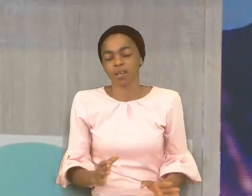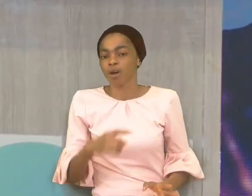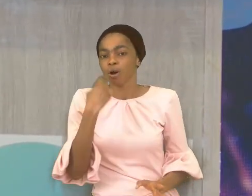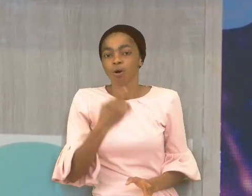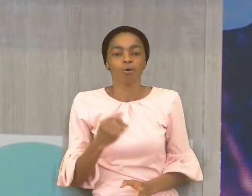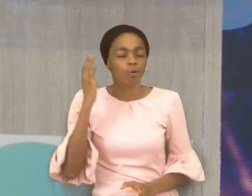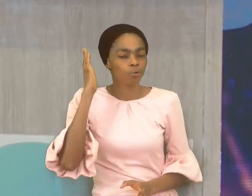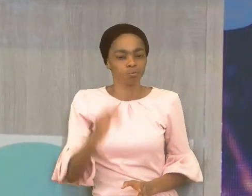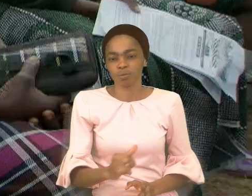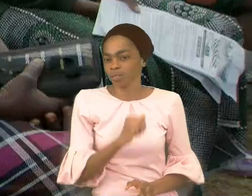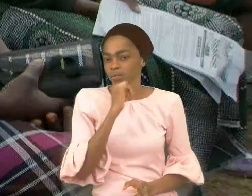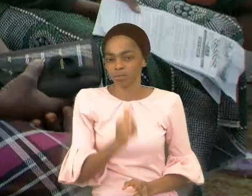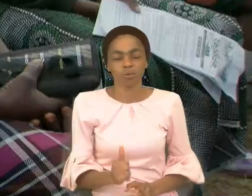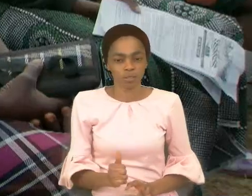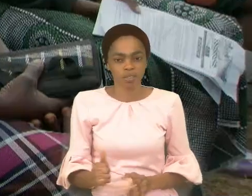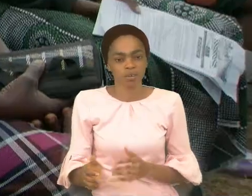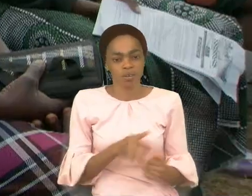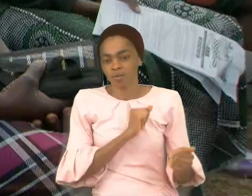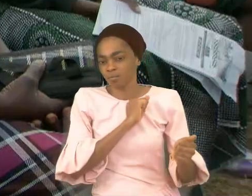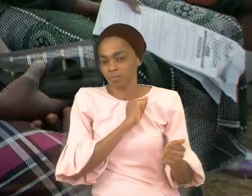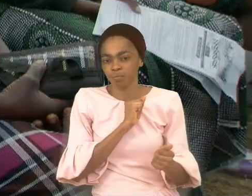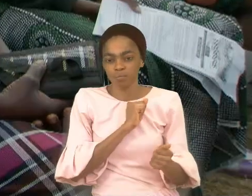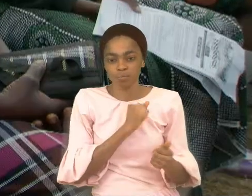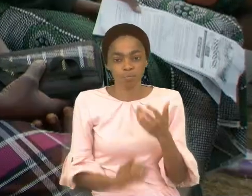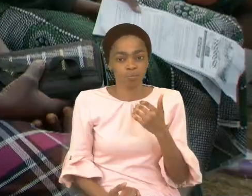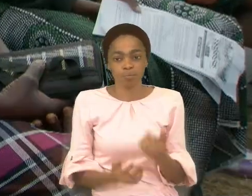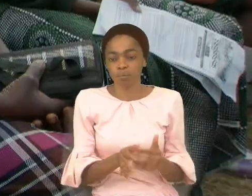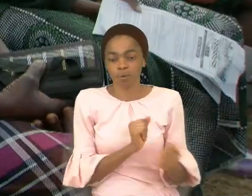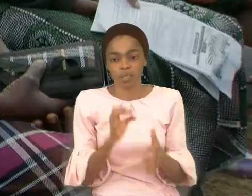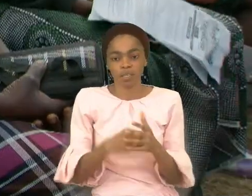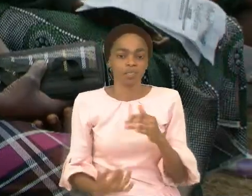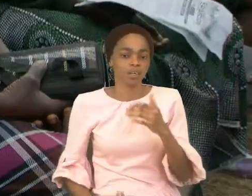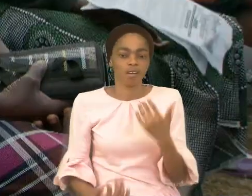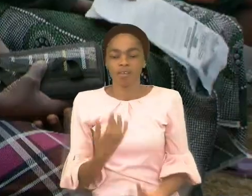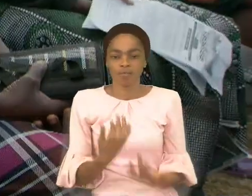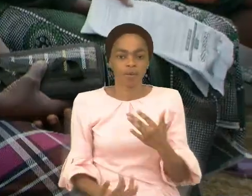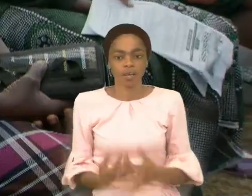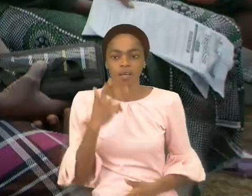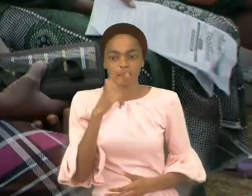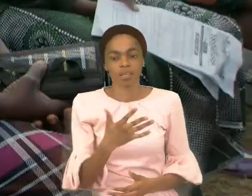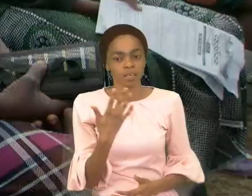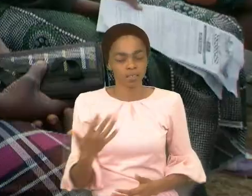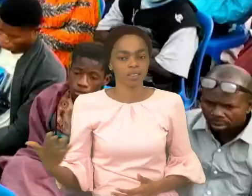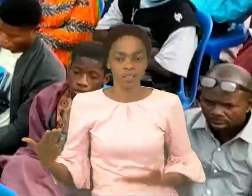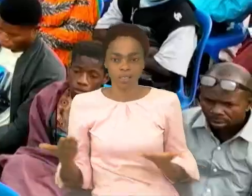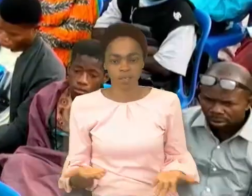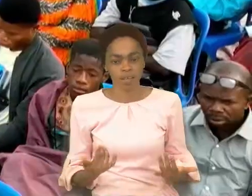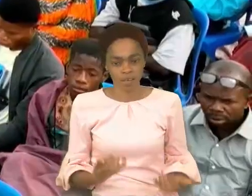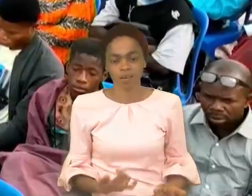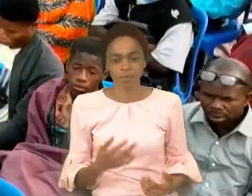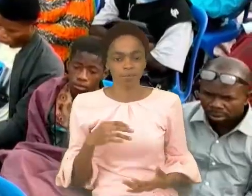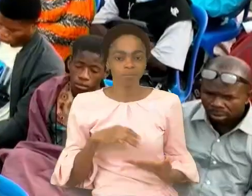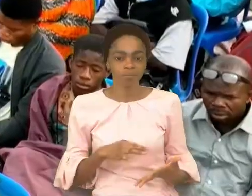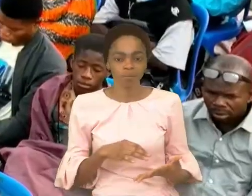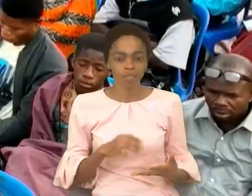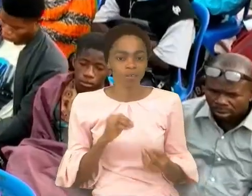looking at three things here. Number one, the threat of persecution